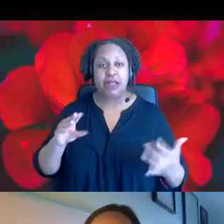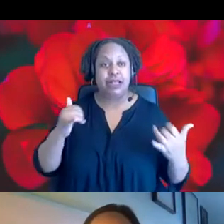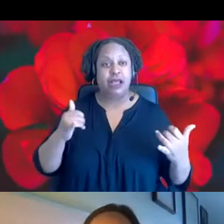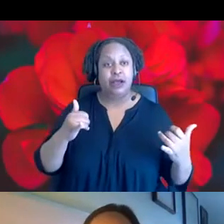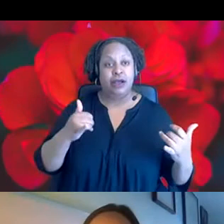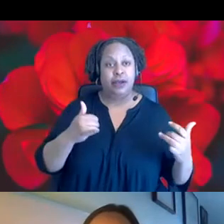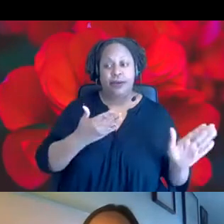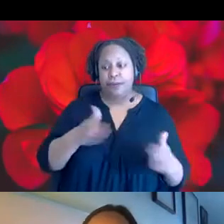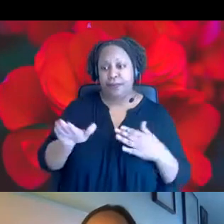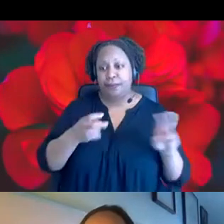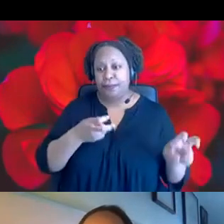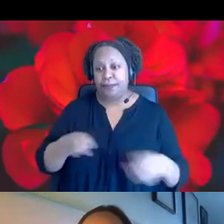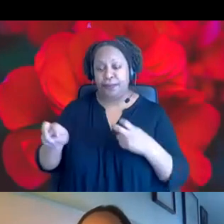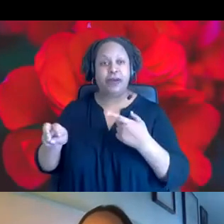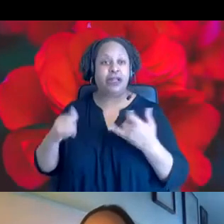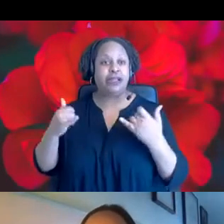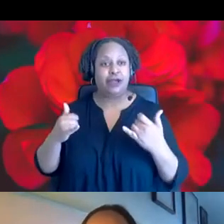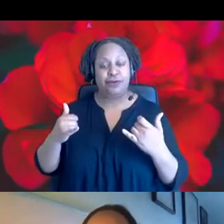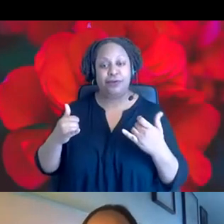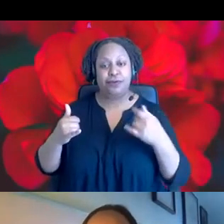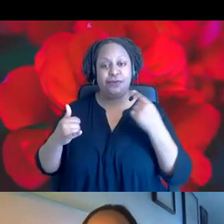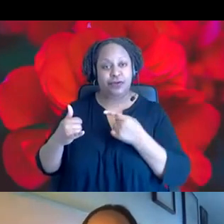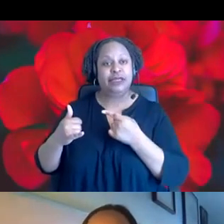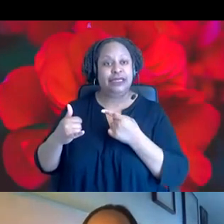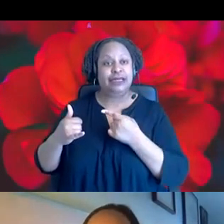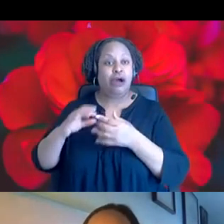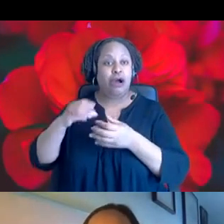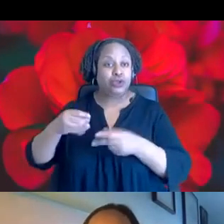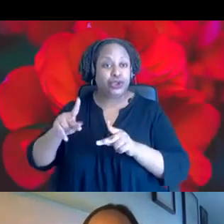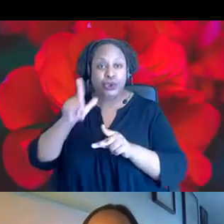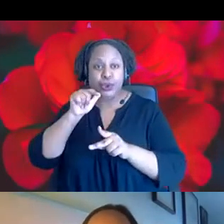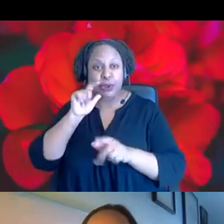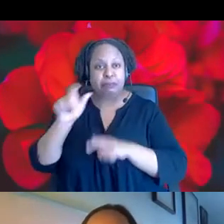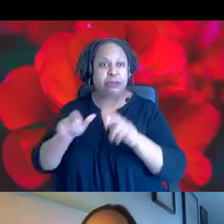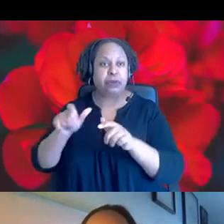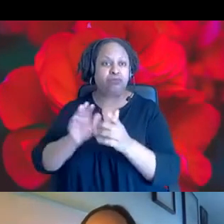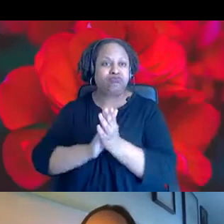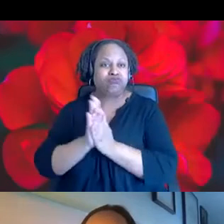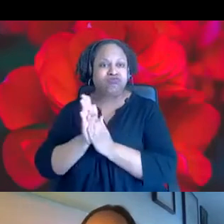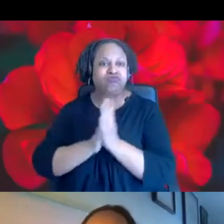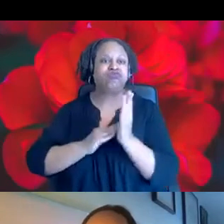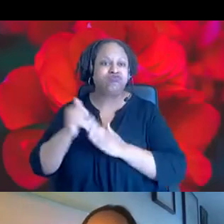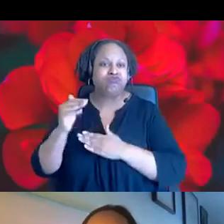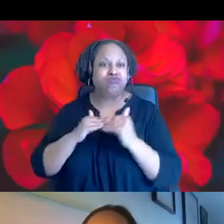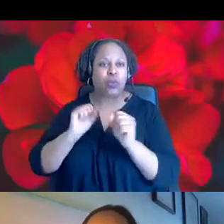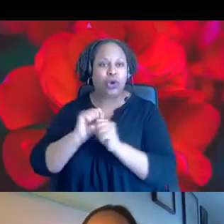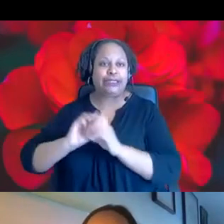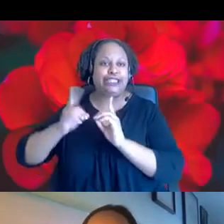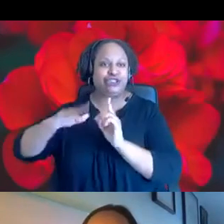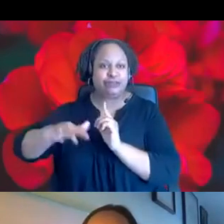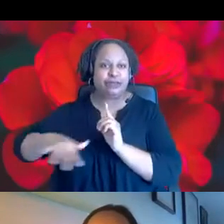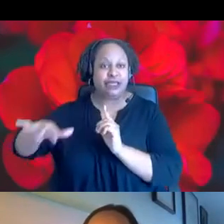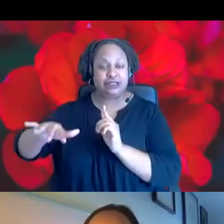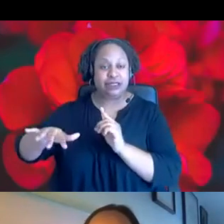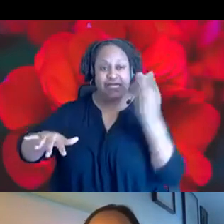shifted opportunities to people who know how to work in the digital space. Whereas if you look at, you know, big